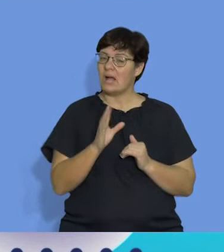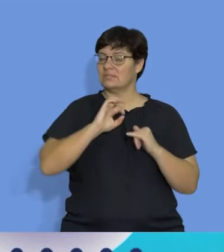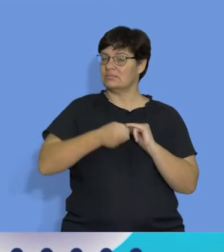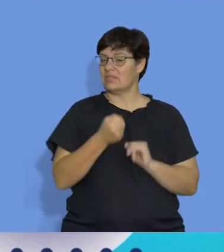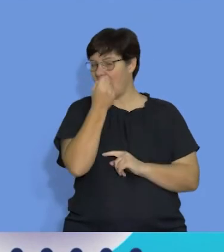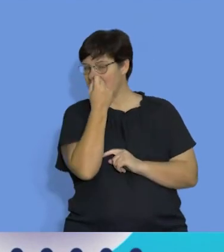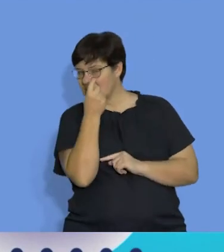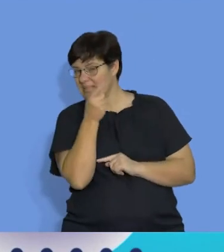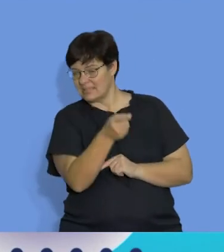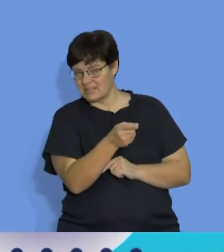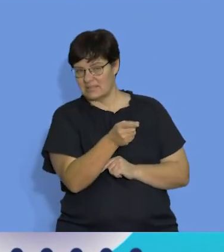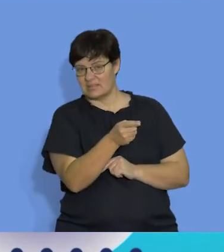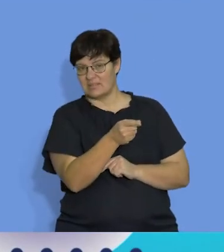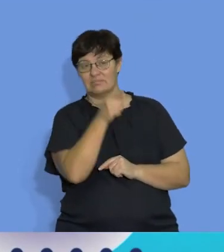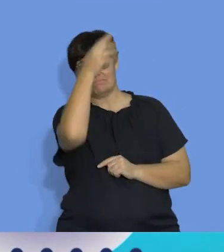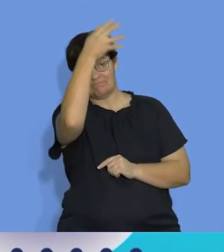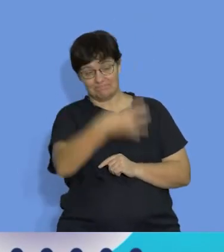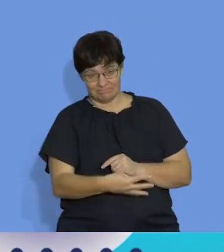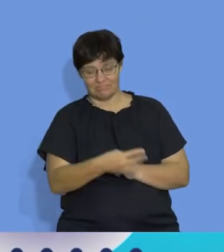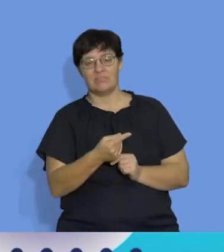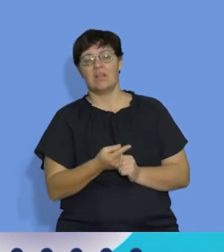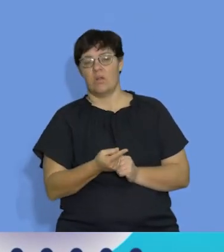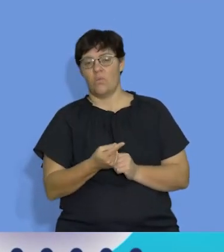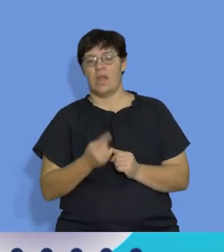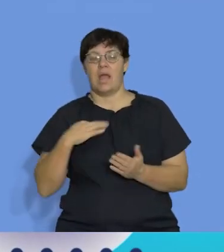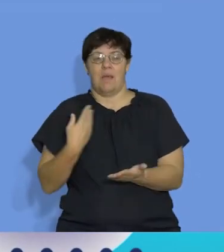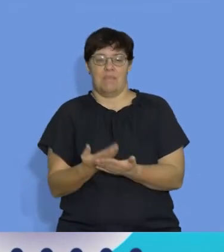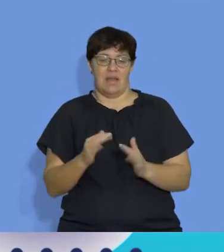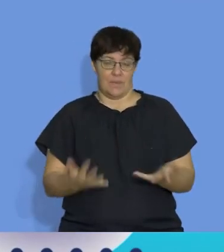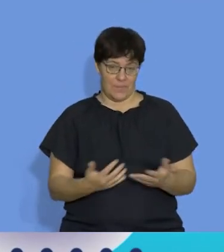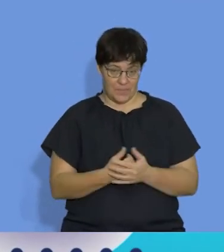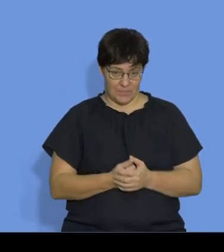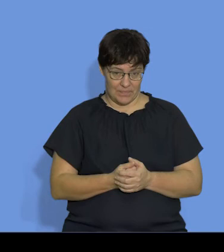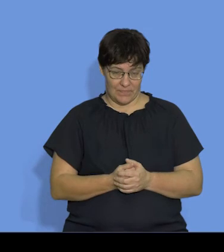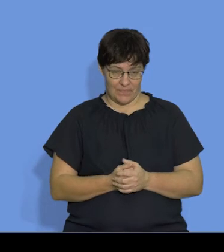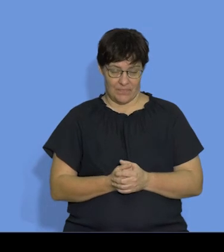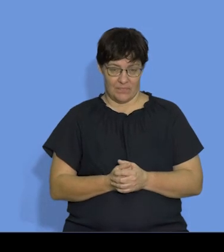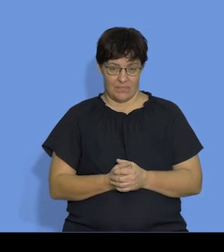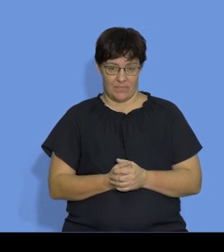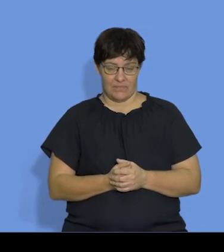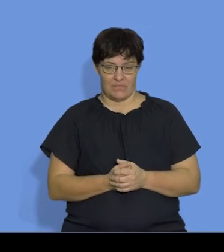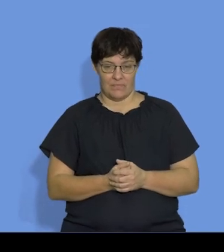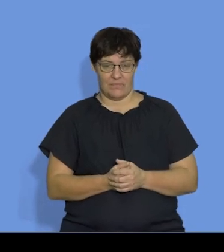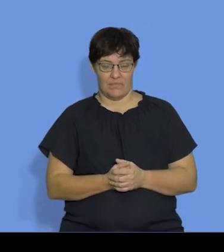how we apply the table of standard reduction potentials.